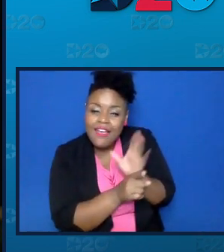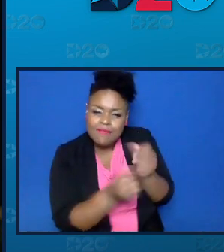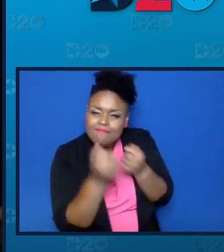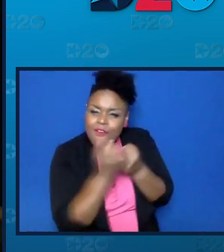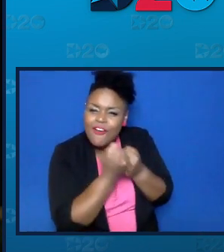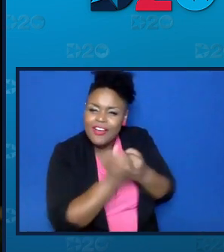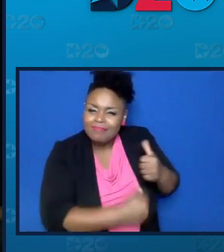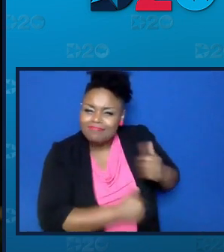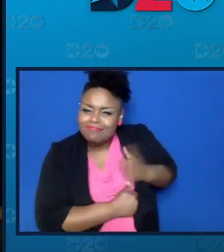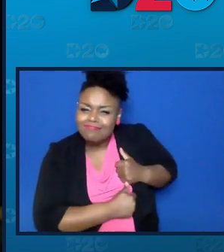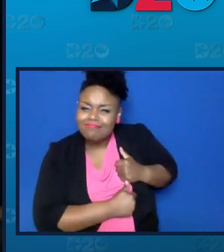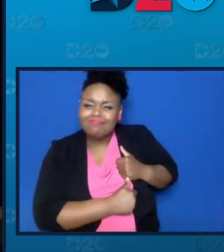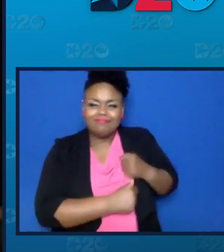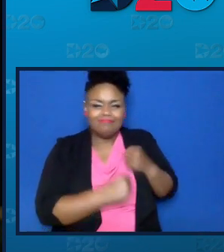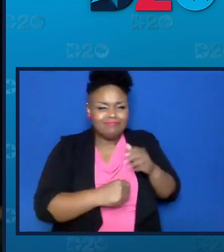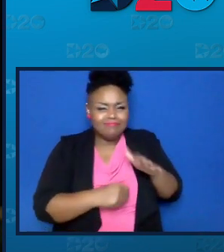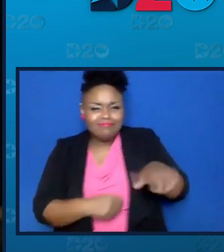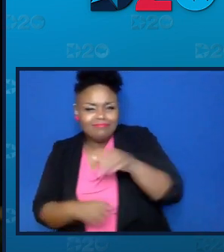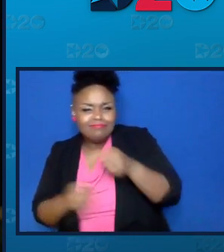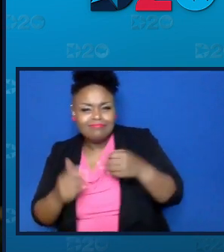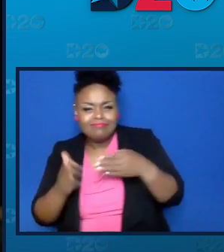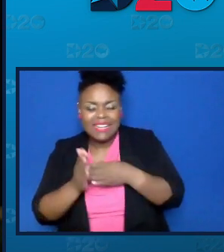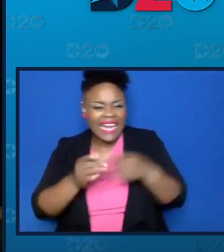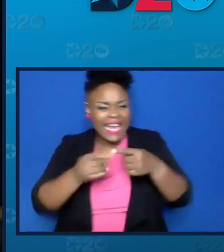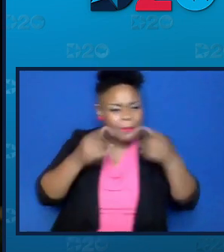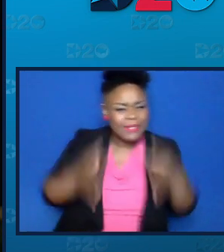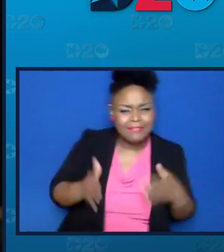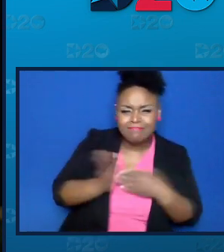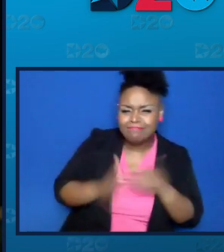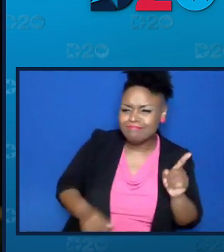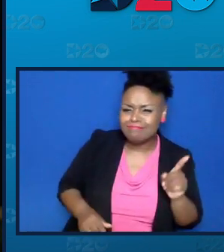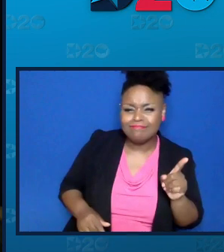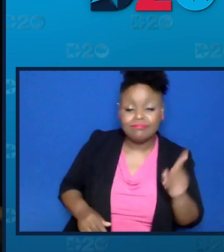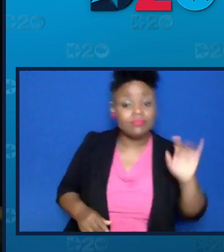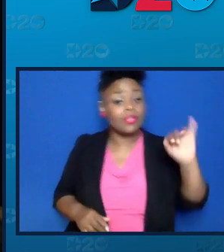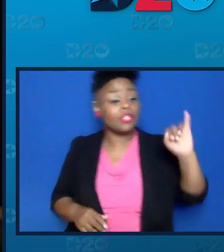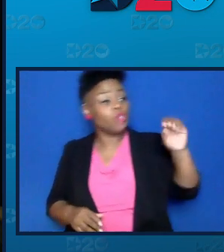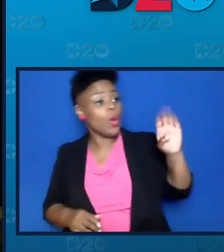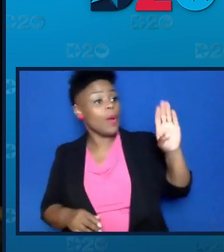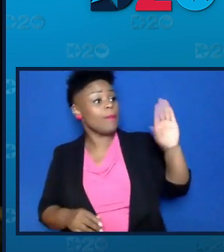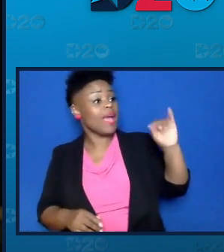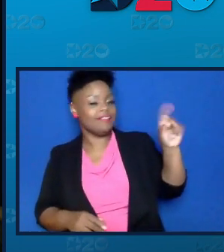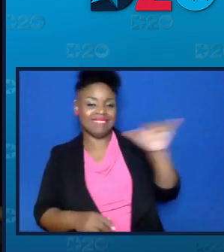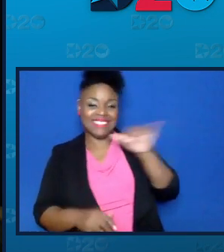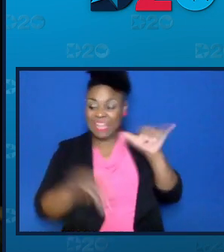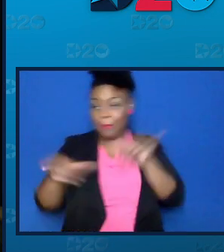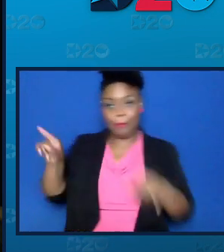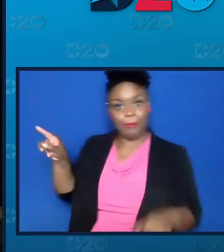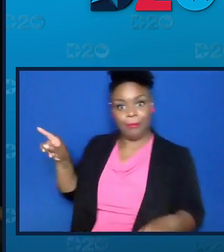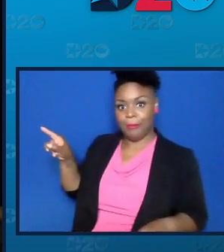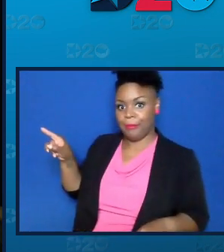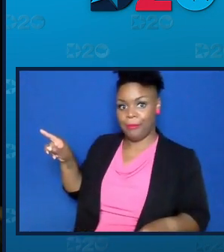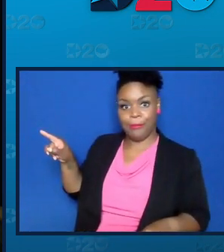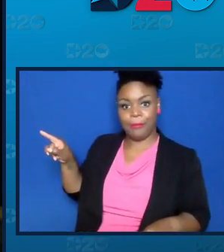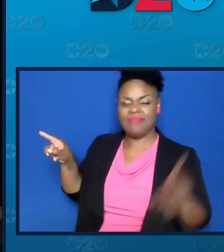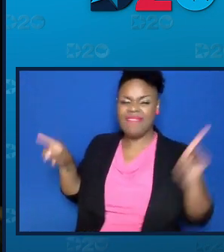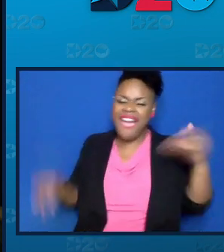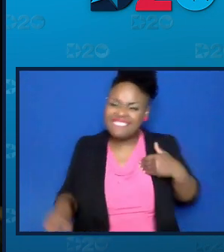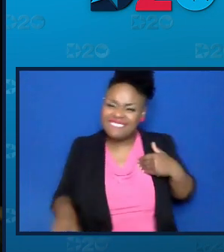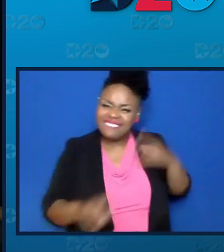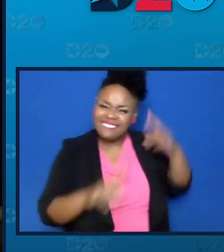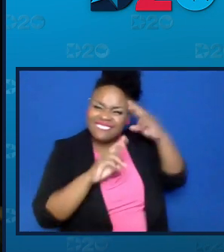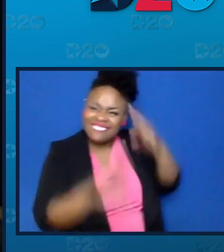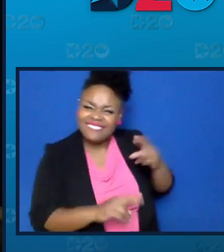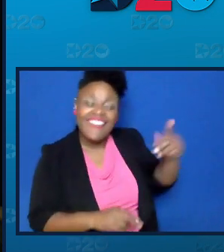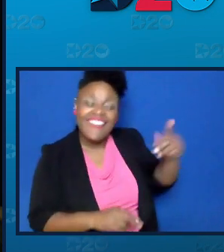enemies. Because unlike Trump, Joe Biden has common decency. He has common sense. He can command, both